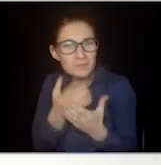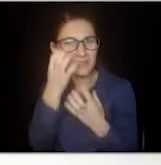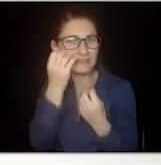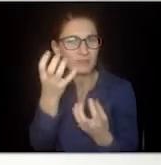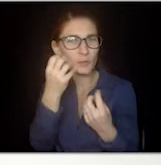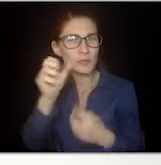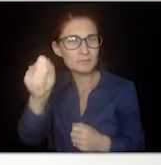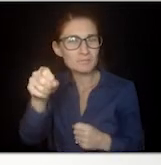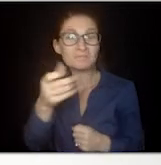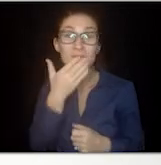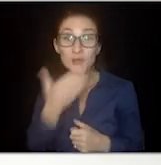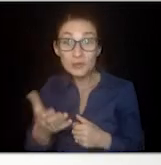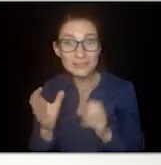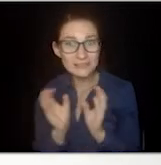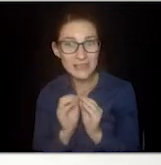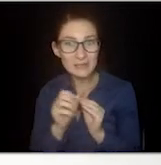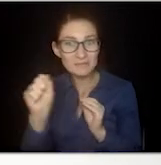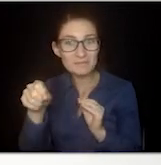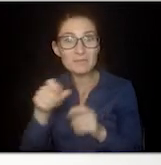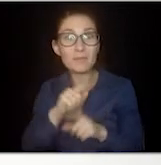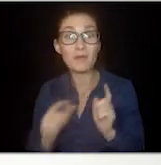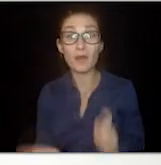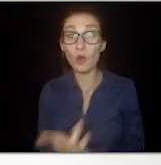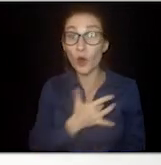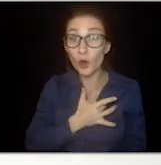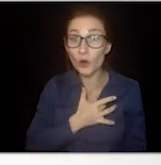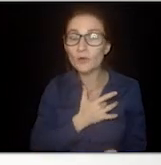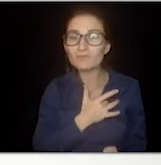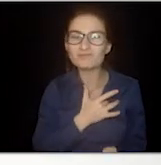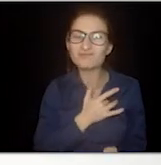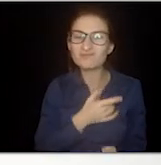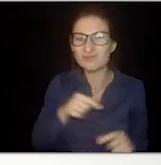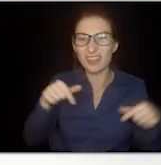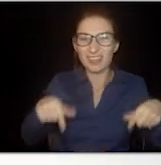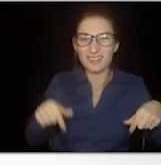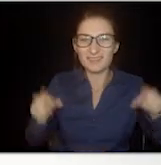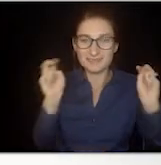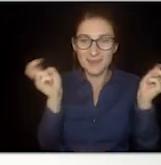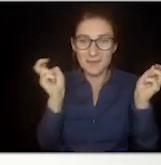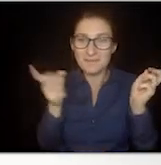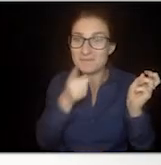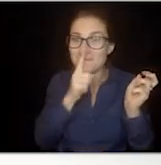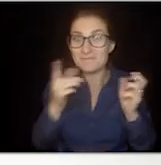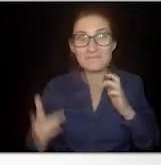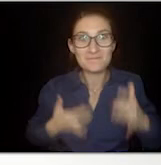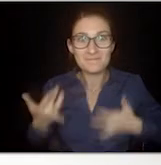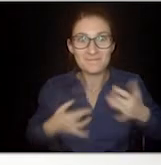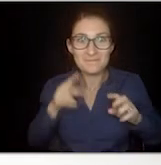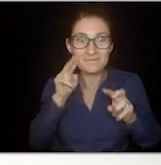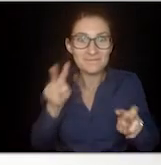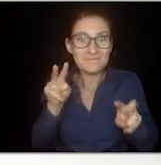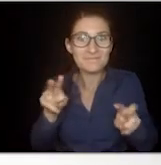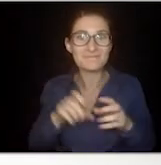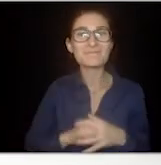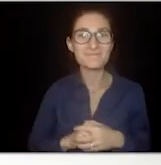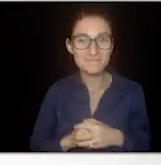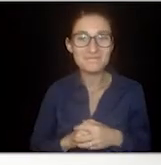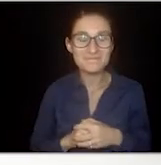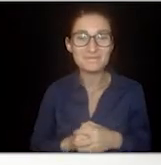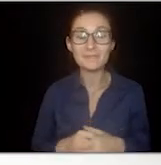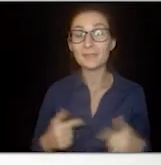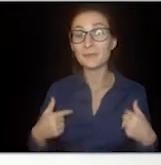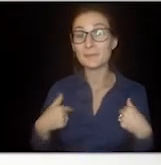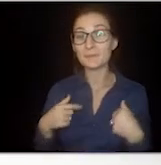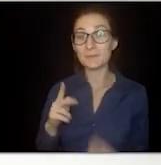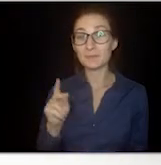a good session. But this is where our heart is. So we get excited about doing this one. We really like this